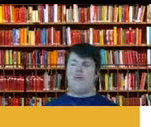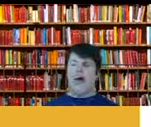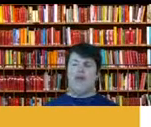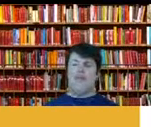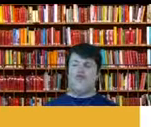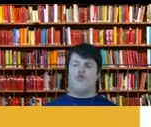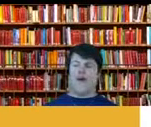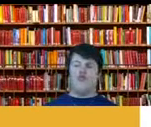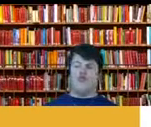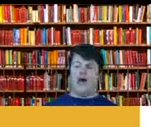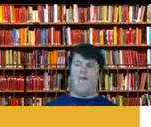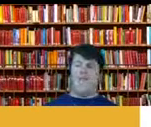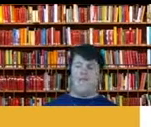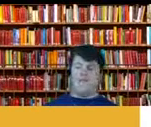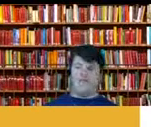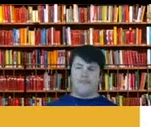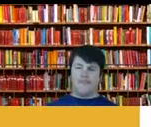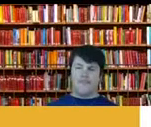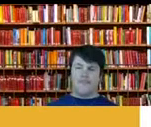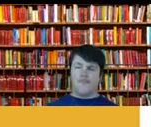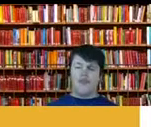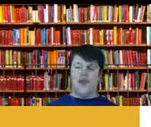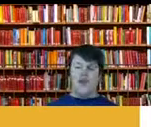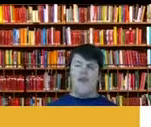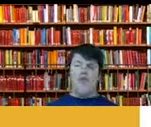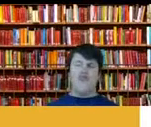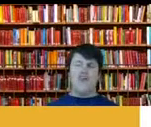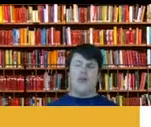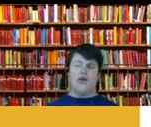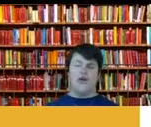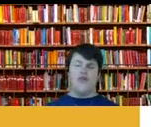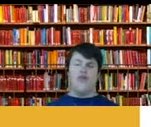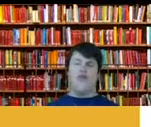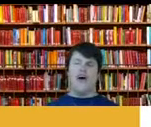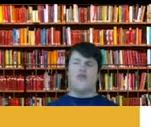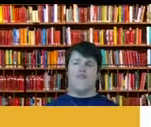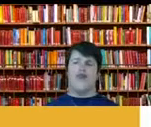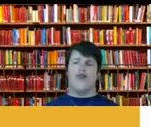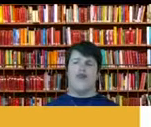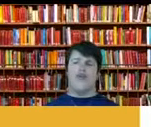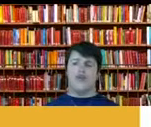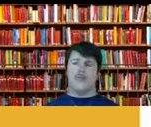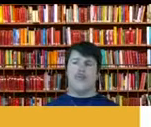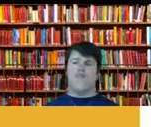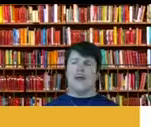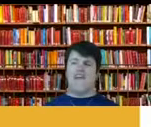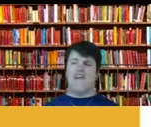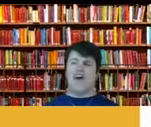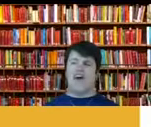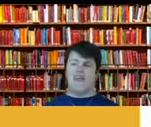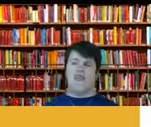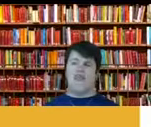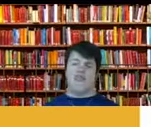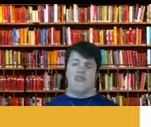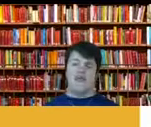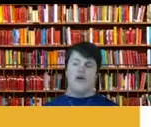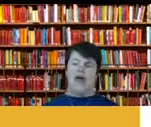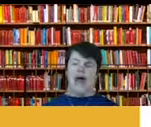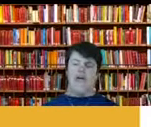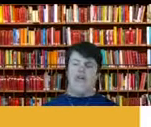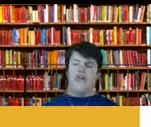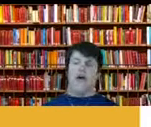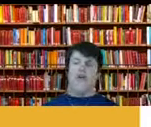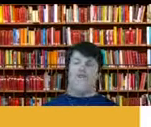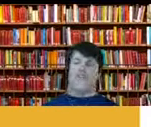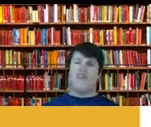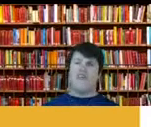Haya said to Rabbi Judah, "You sit here, do not demean your dignified status